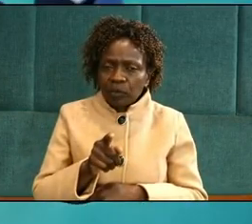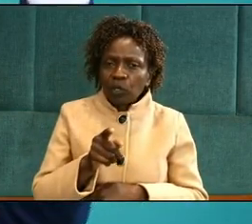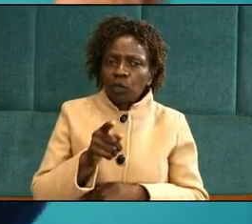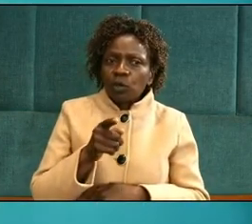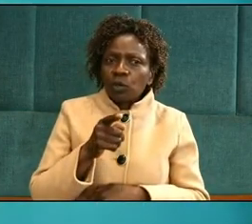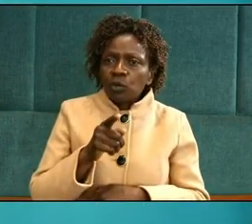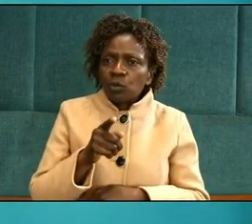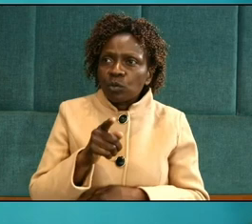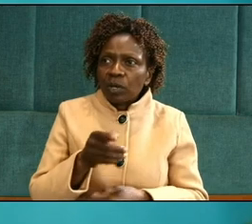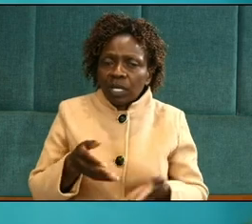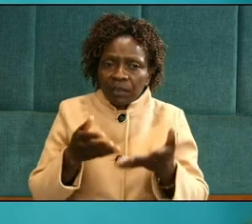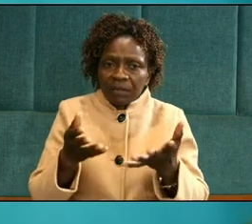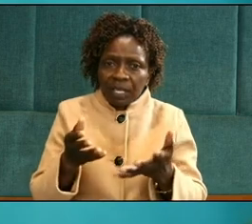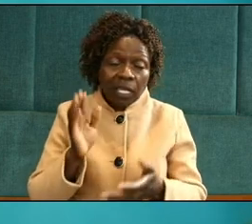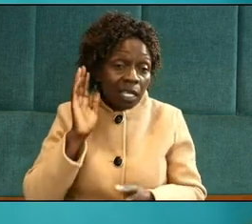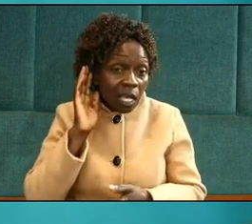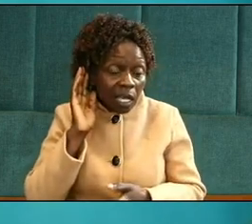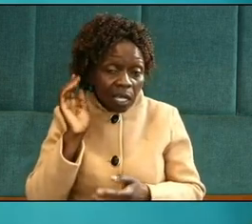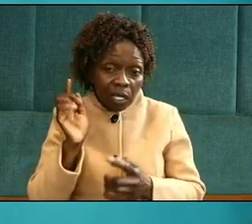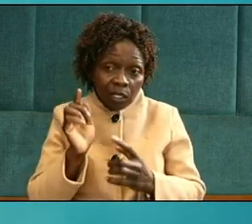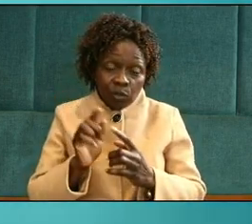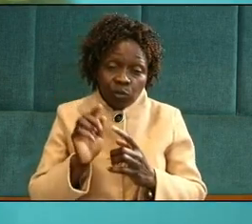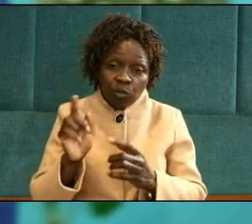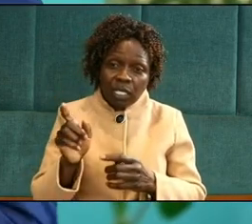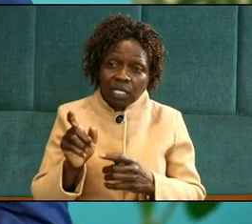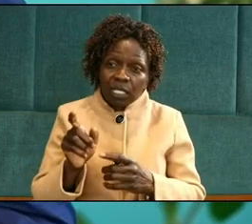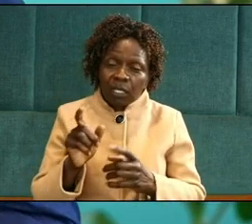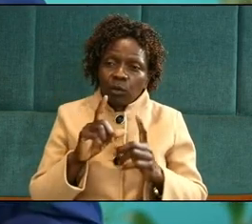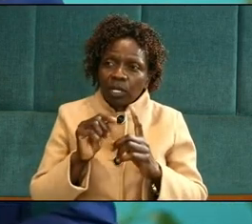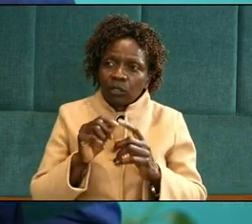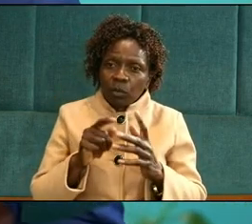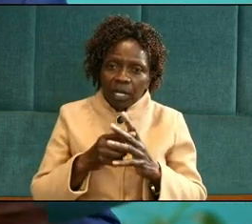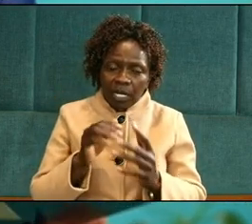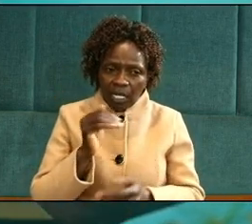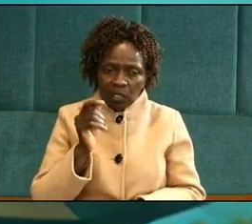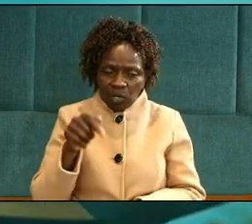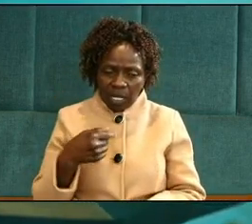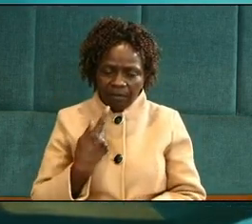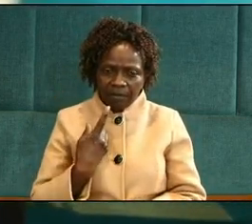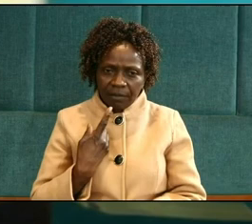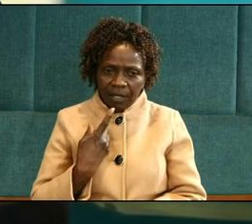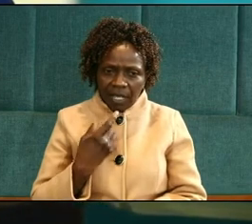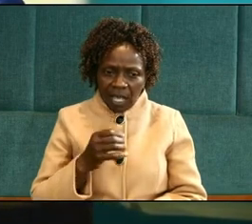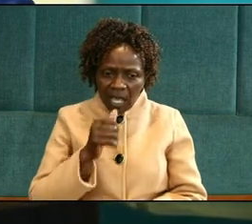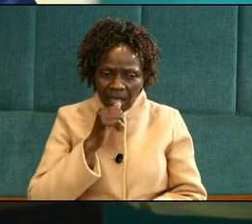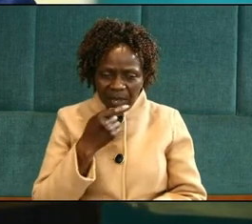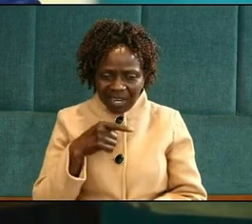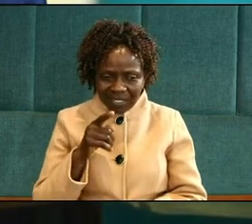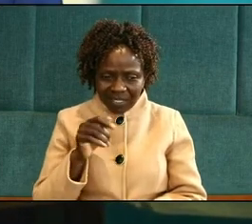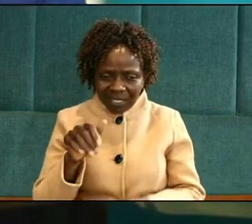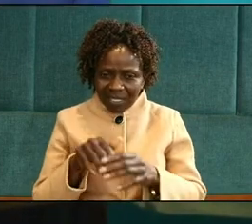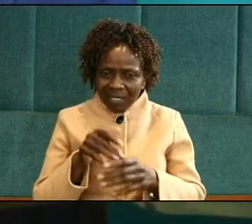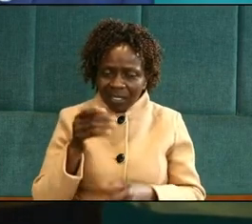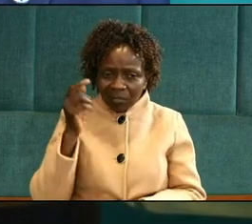Your head even tilts towards his suggestions. And you begin asking yourself, am I right in my